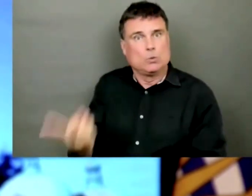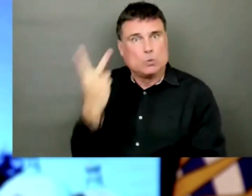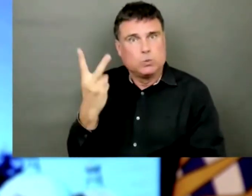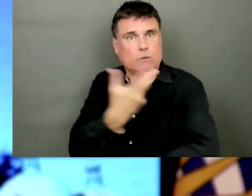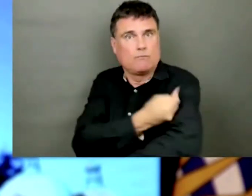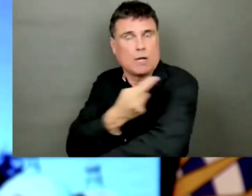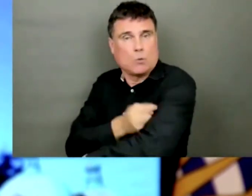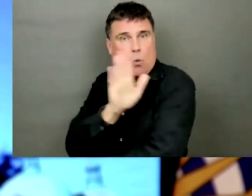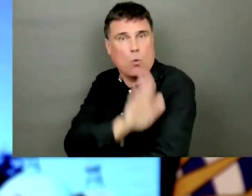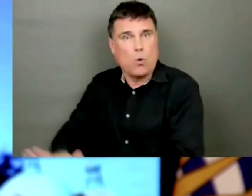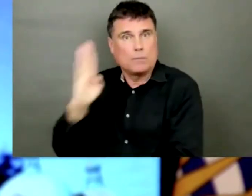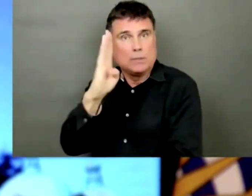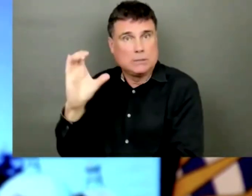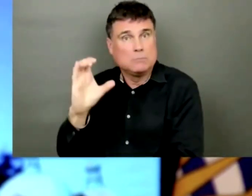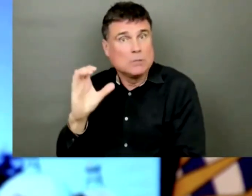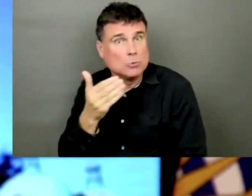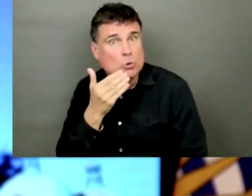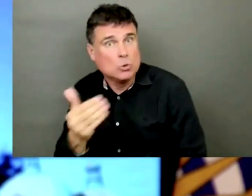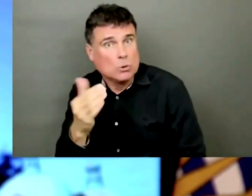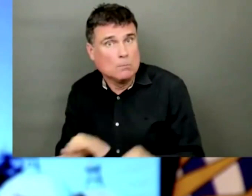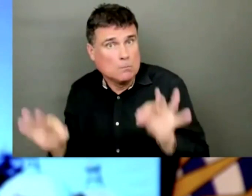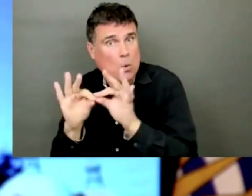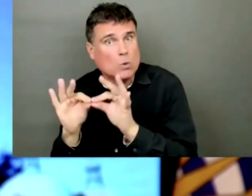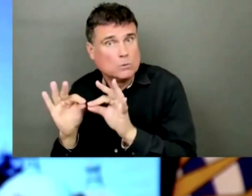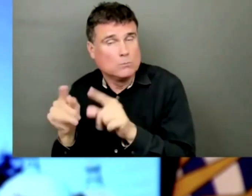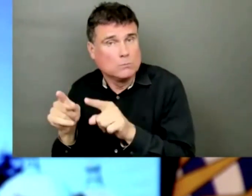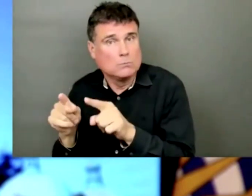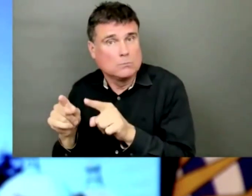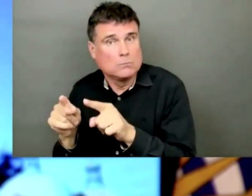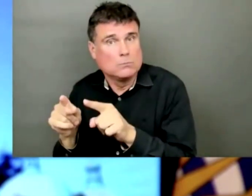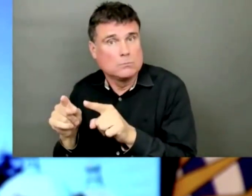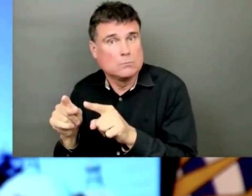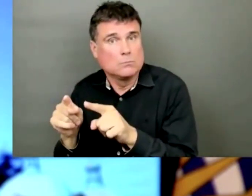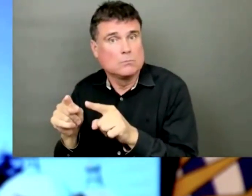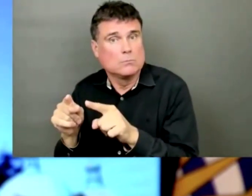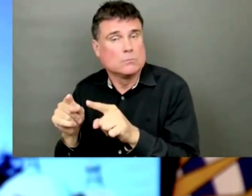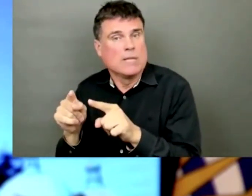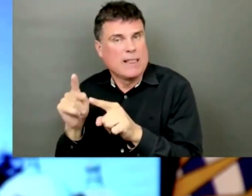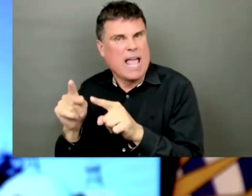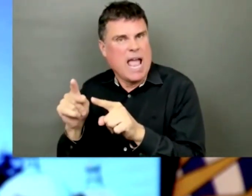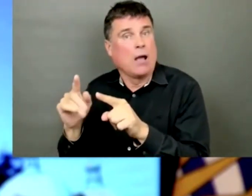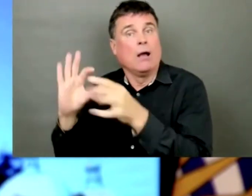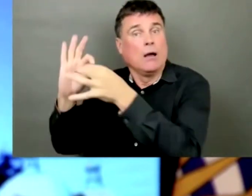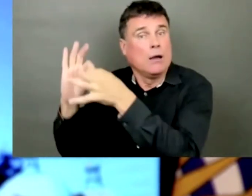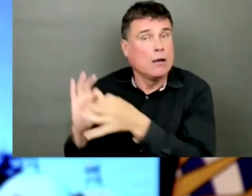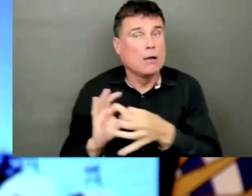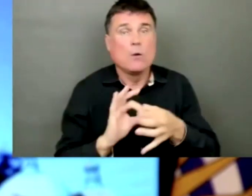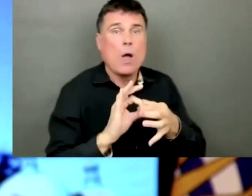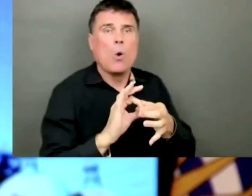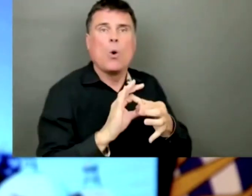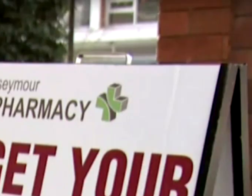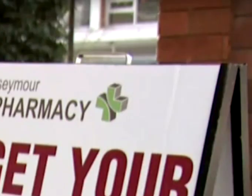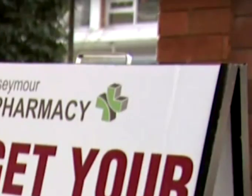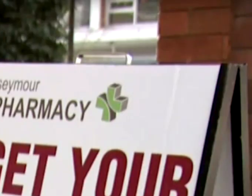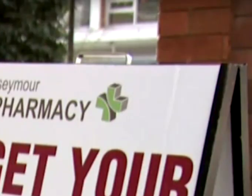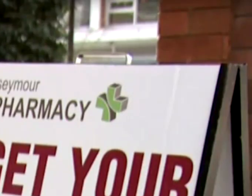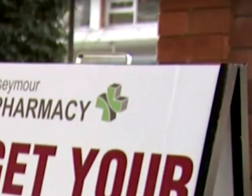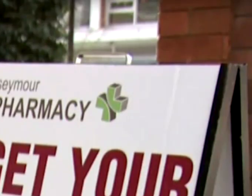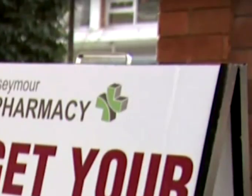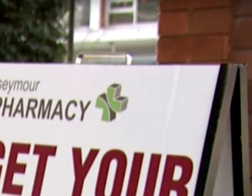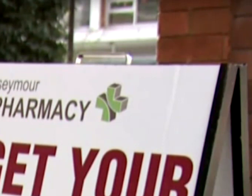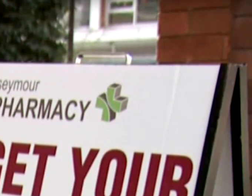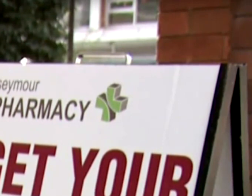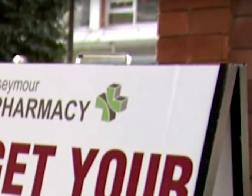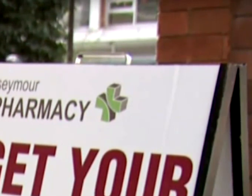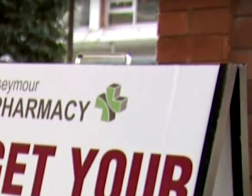have caused a rise in outbreaks at senior care facilities. 82% of care home residents have received one